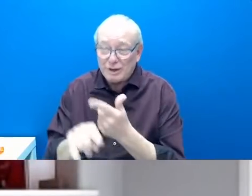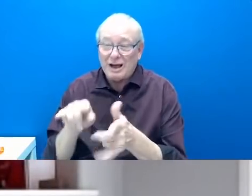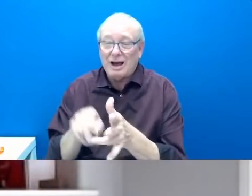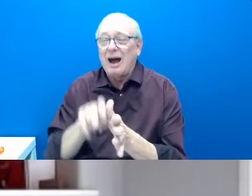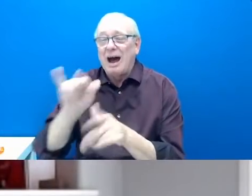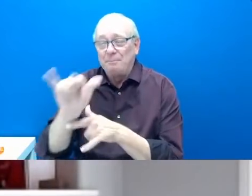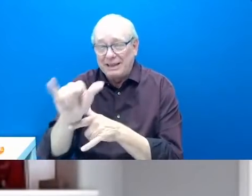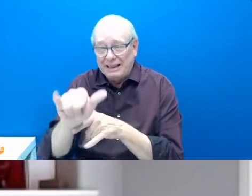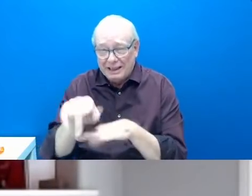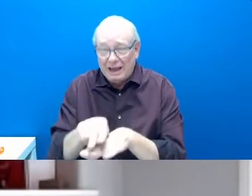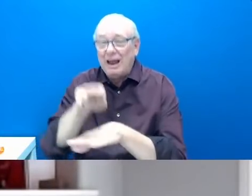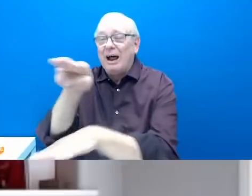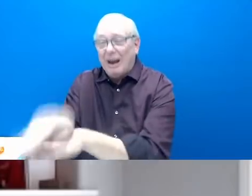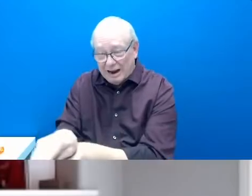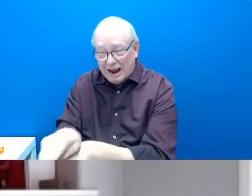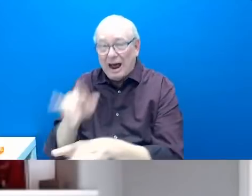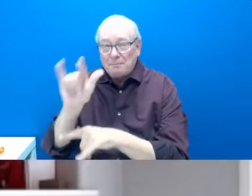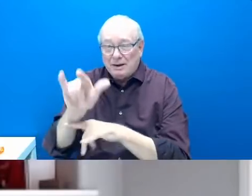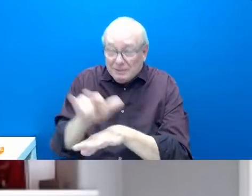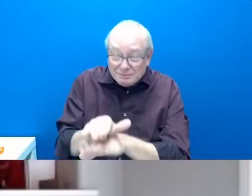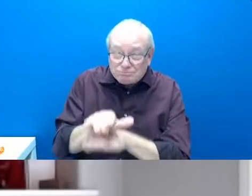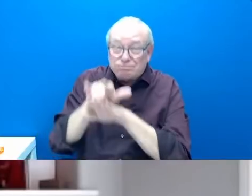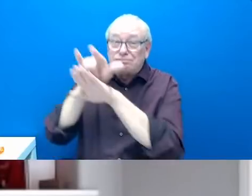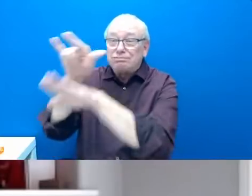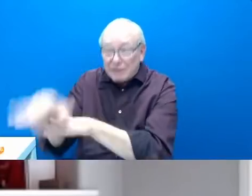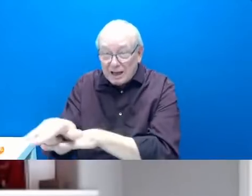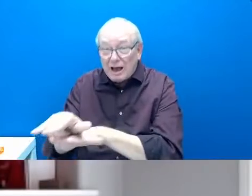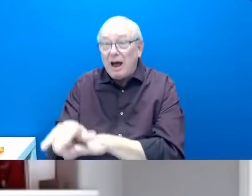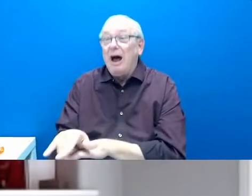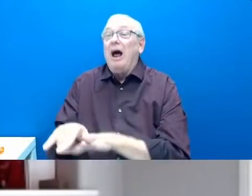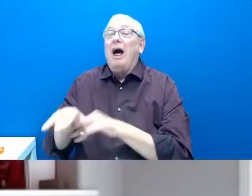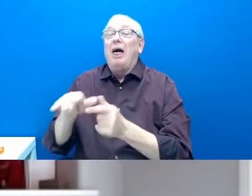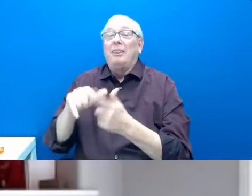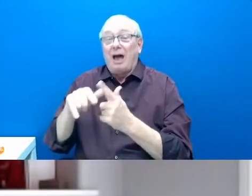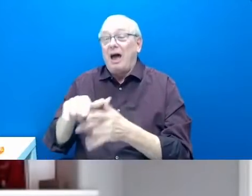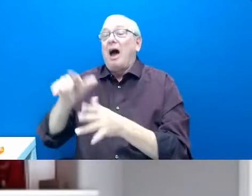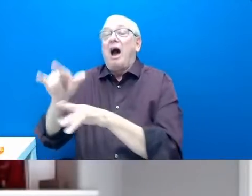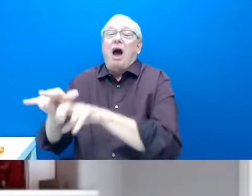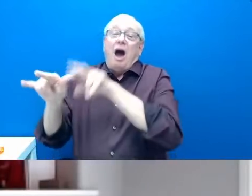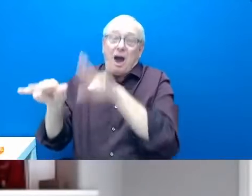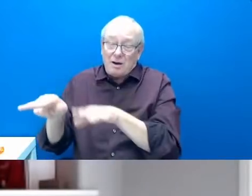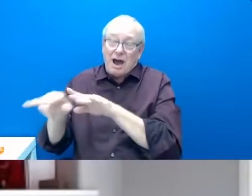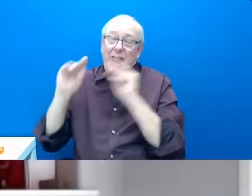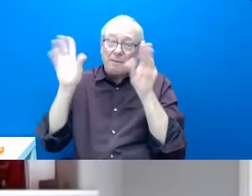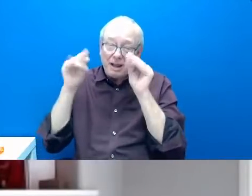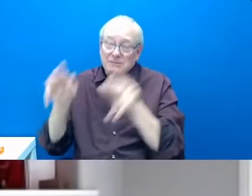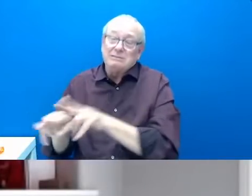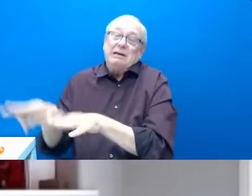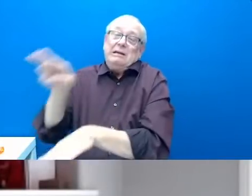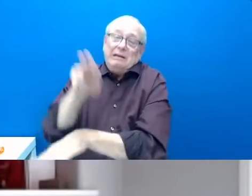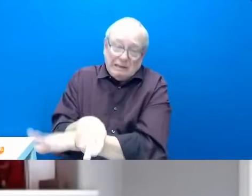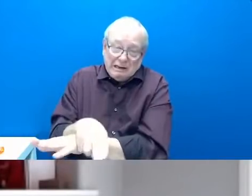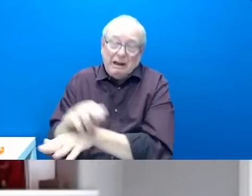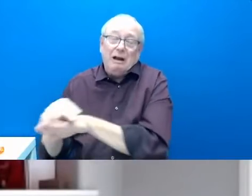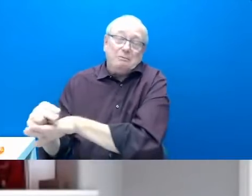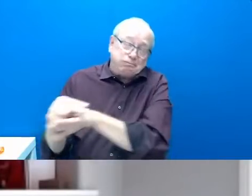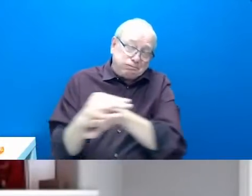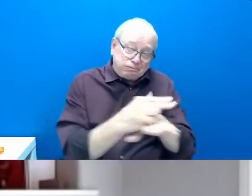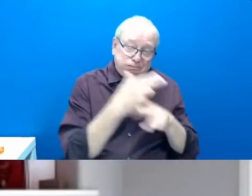by ground to another hospital. And so each time the patient gets transferred, there is a